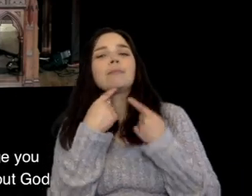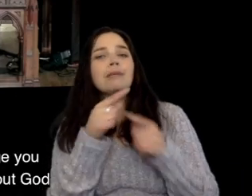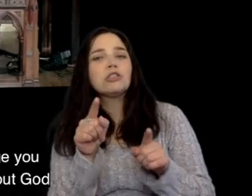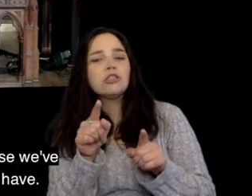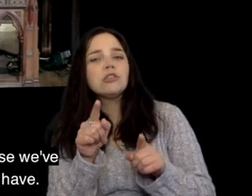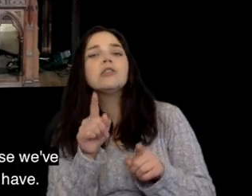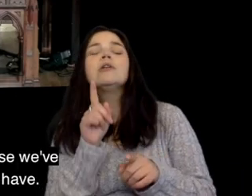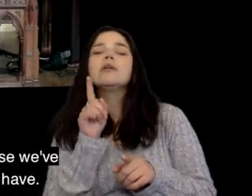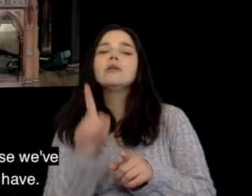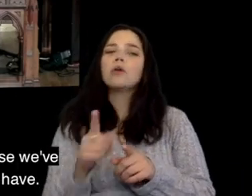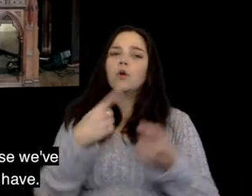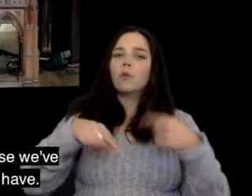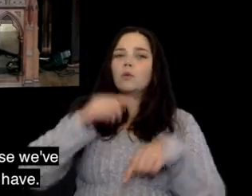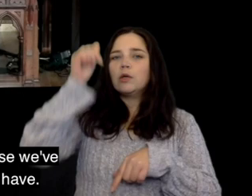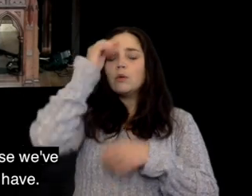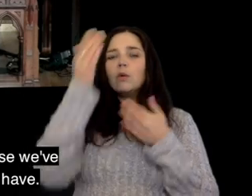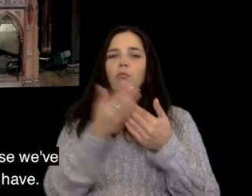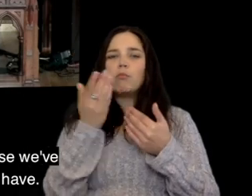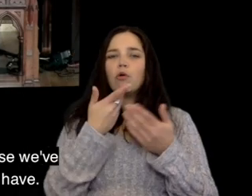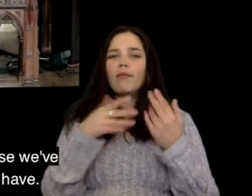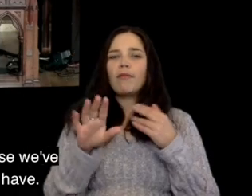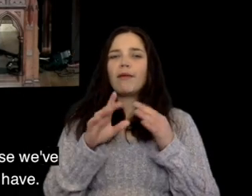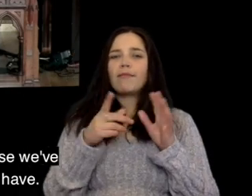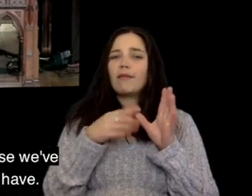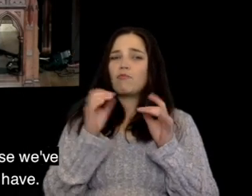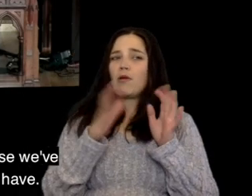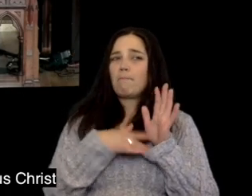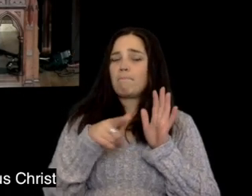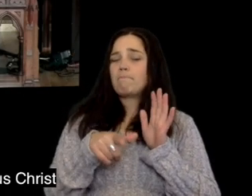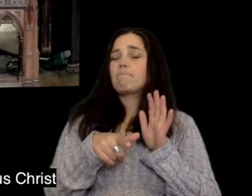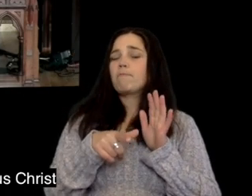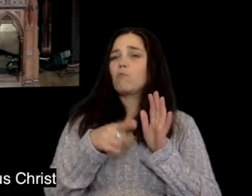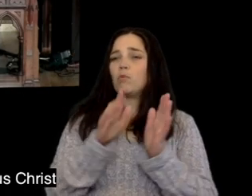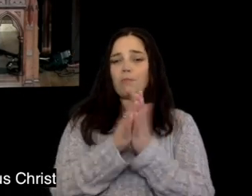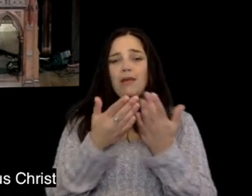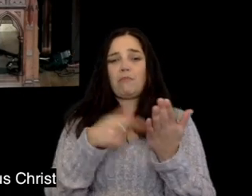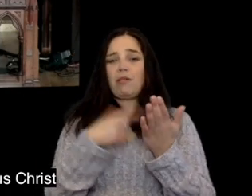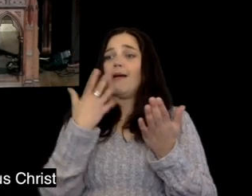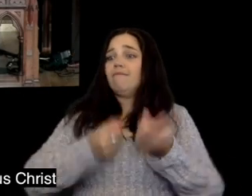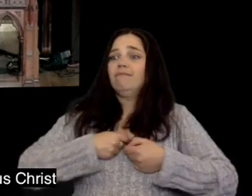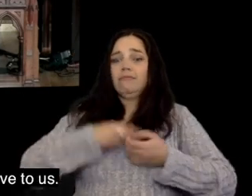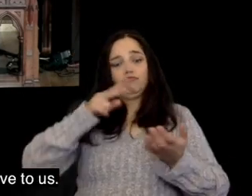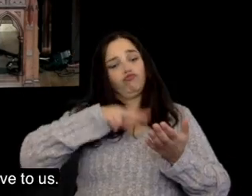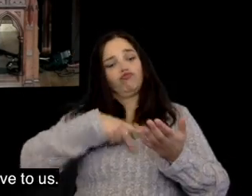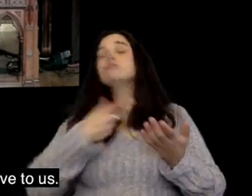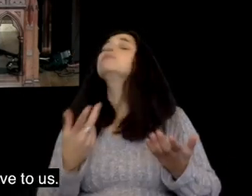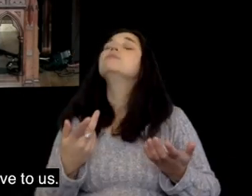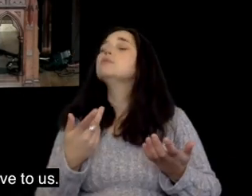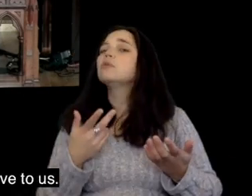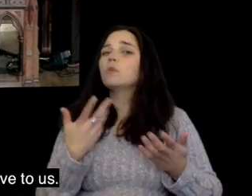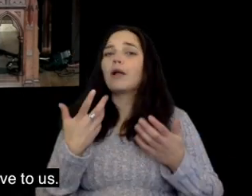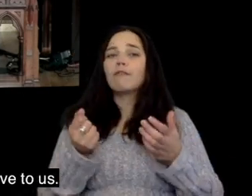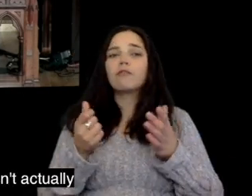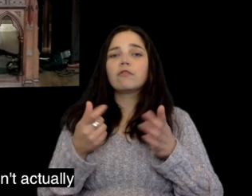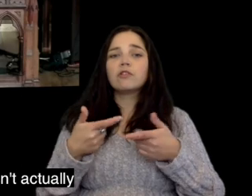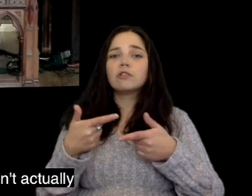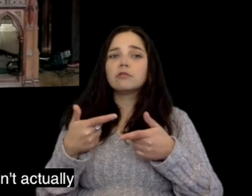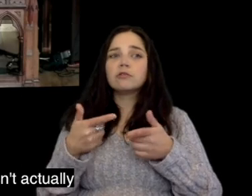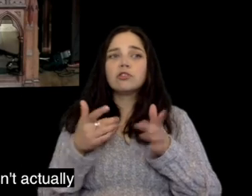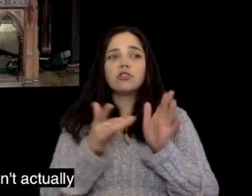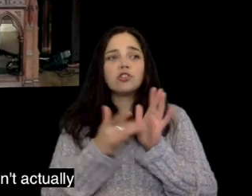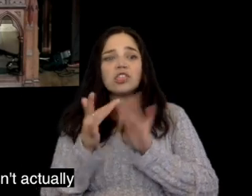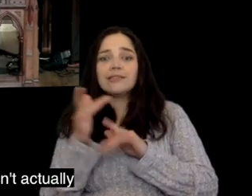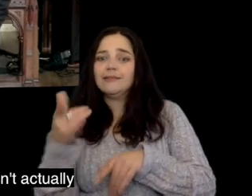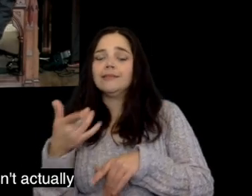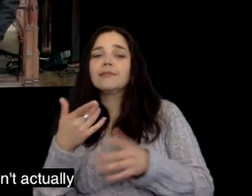the message. You see, we know more about God than Abraham did, because we've got the Bible he didn't have. We've got the Lord Jesus Christ